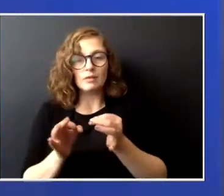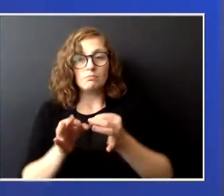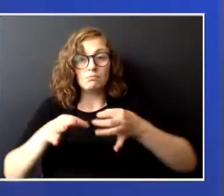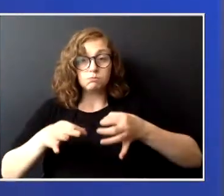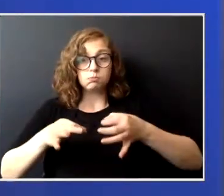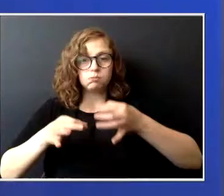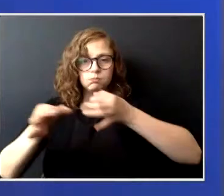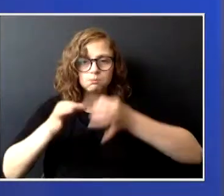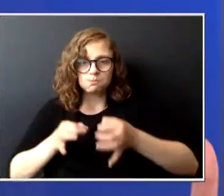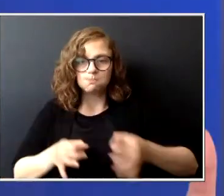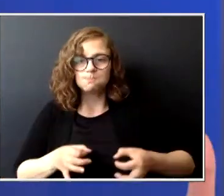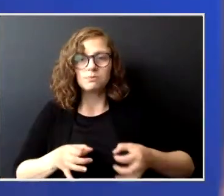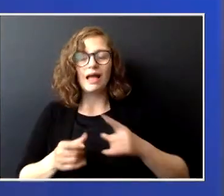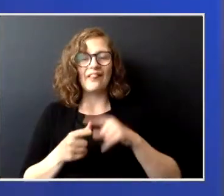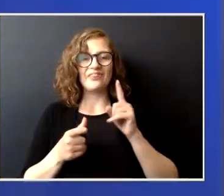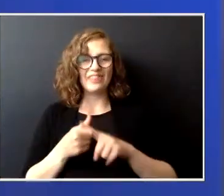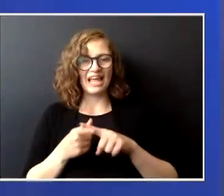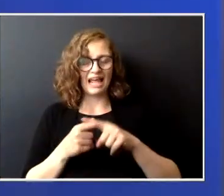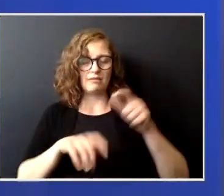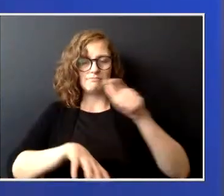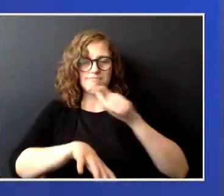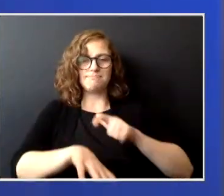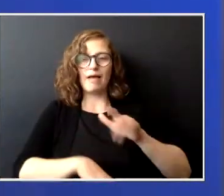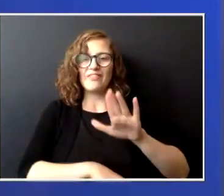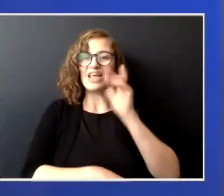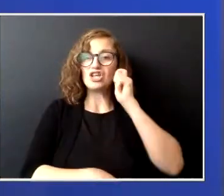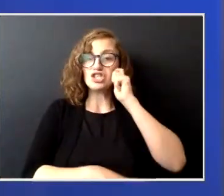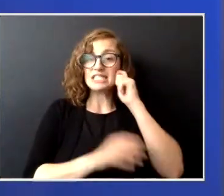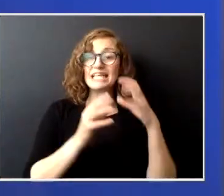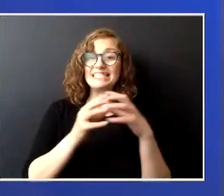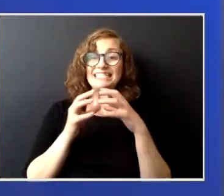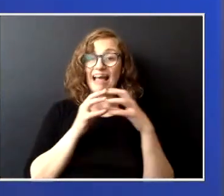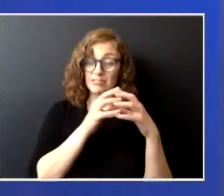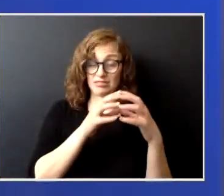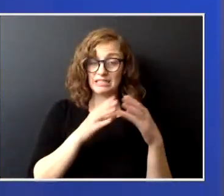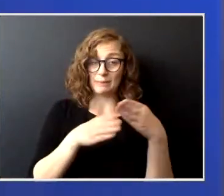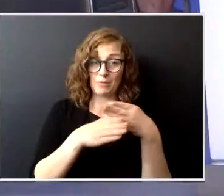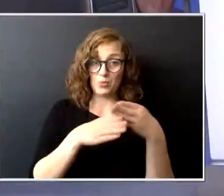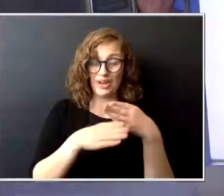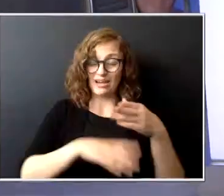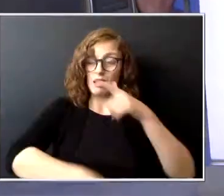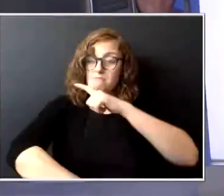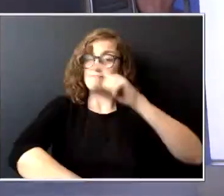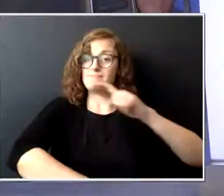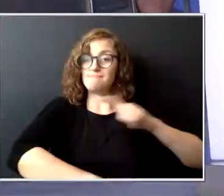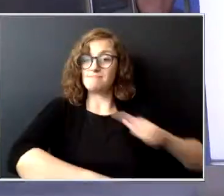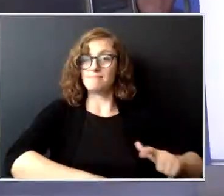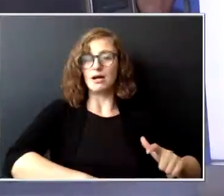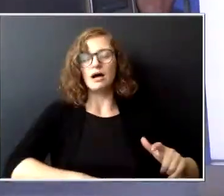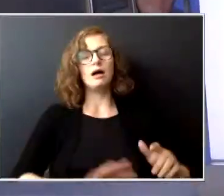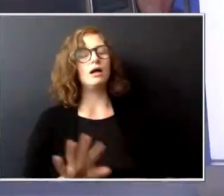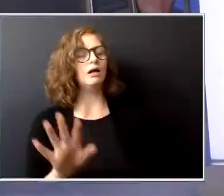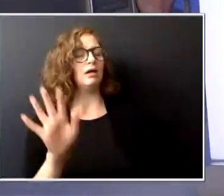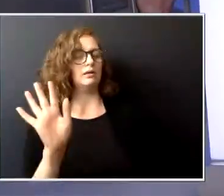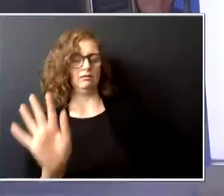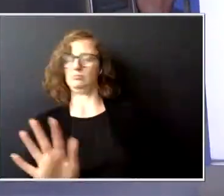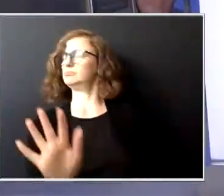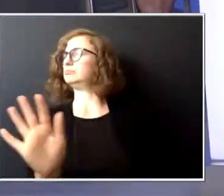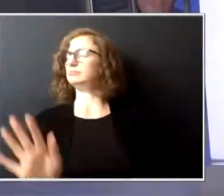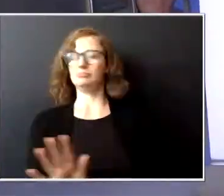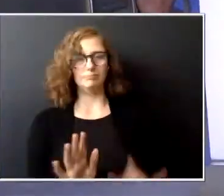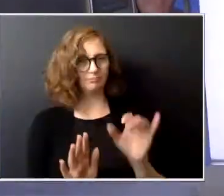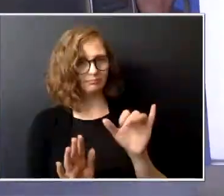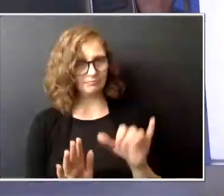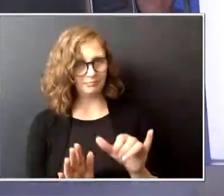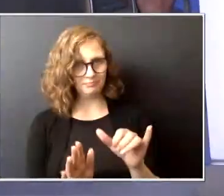smaller, but without using quite as much skin as what we had to use before. Let me get this straight. First of all, does this help wrinkles for old guys